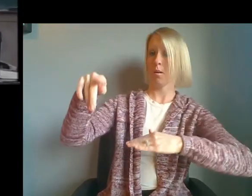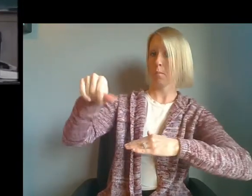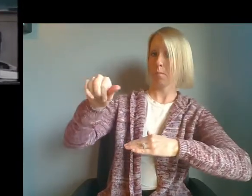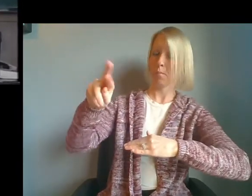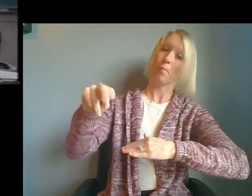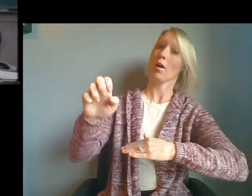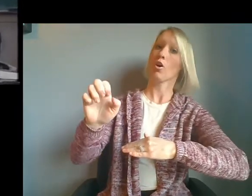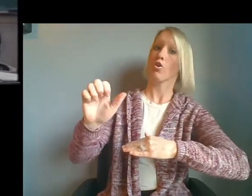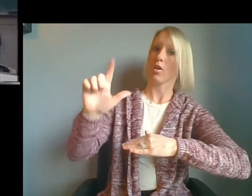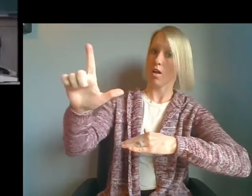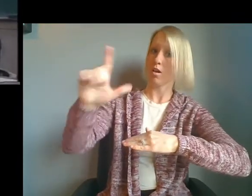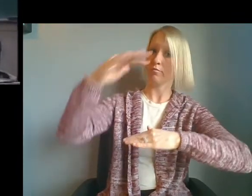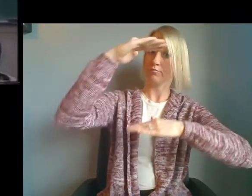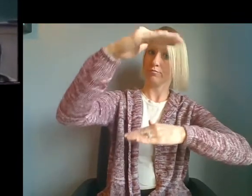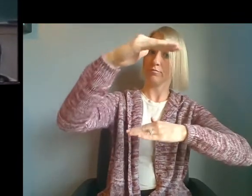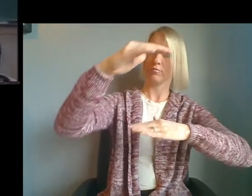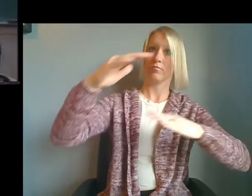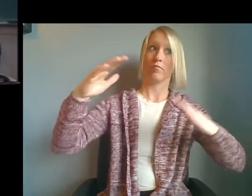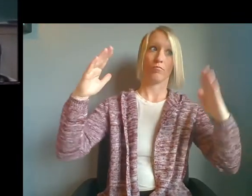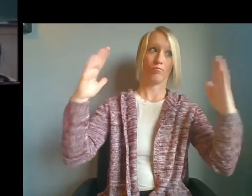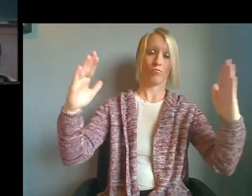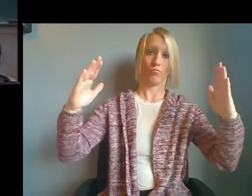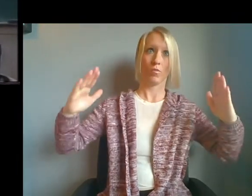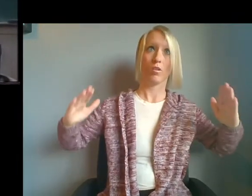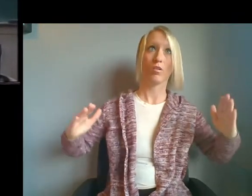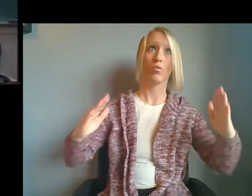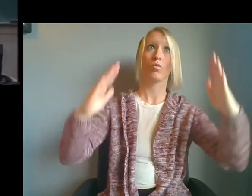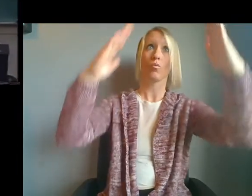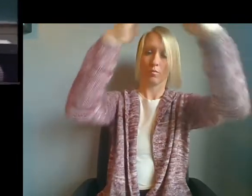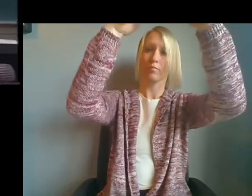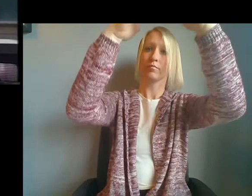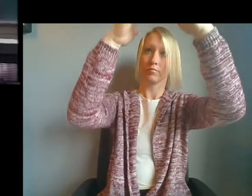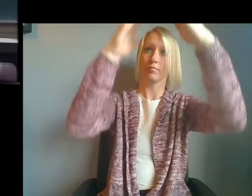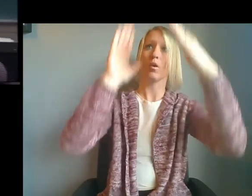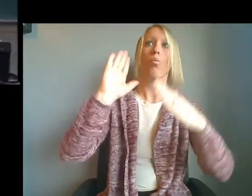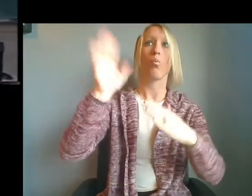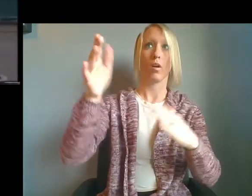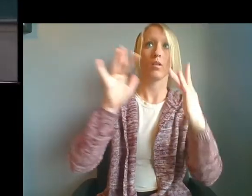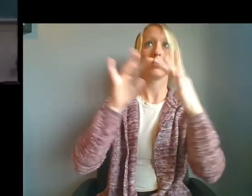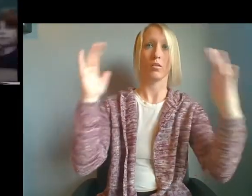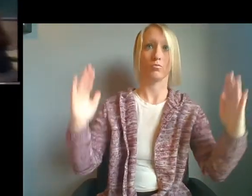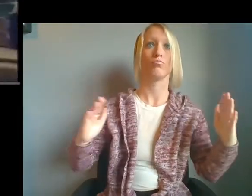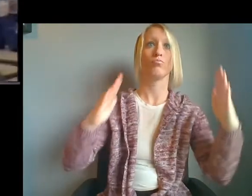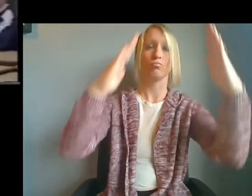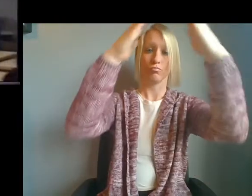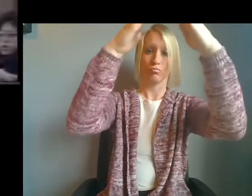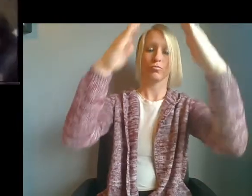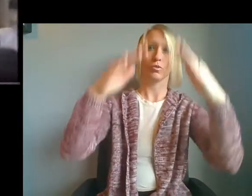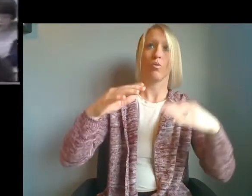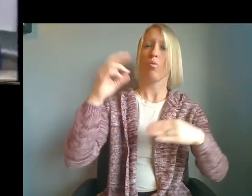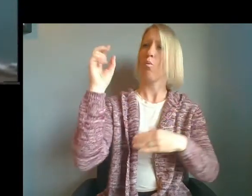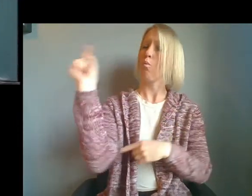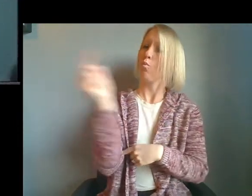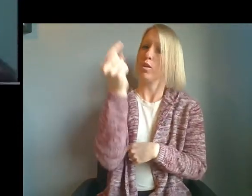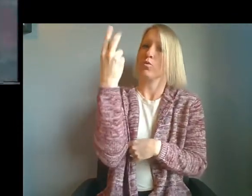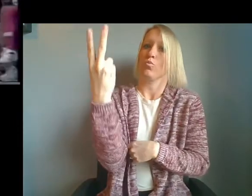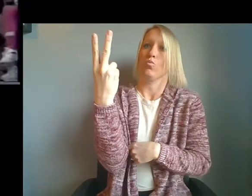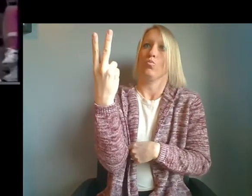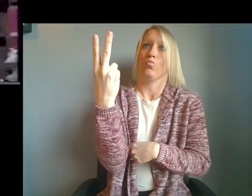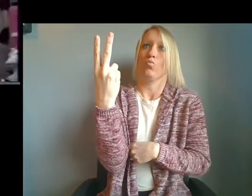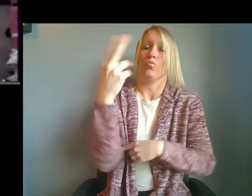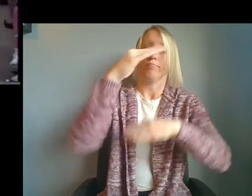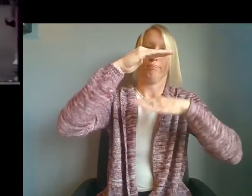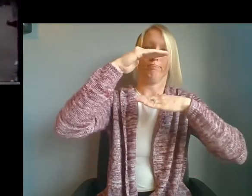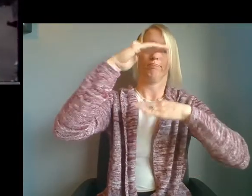would eventually touch if I continued the line. Very good. Those are pattern blocks, and we're going to be learning a whole bunch of things about